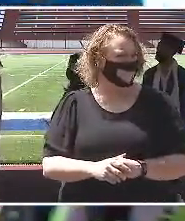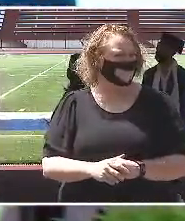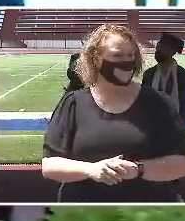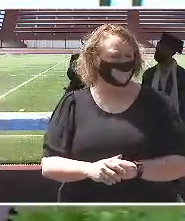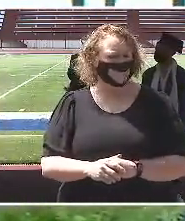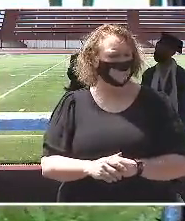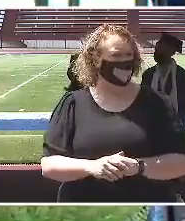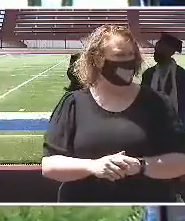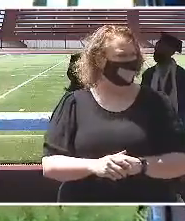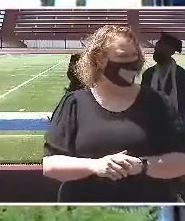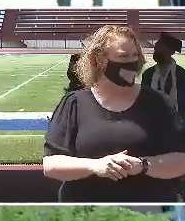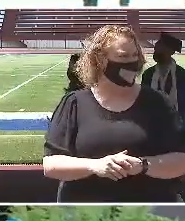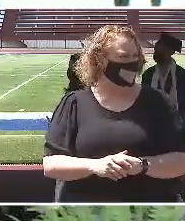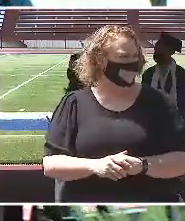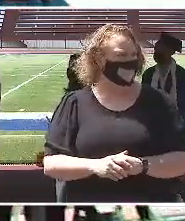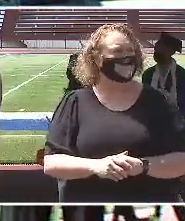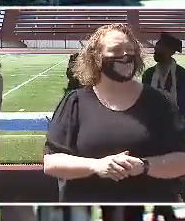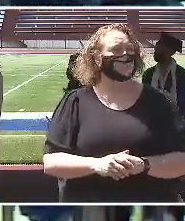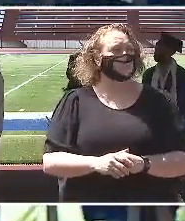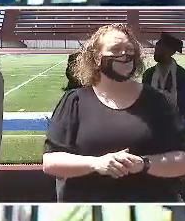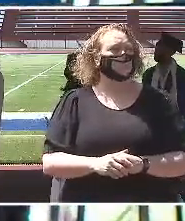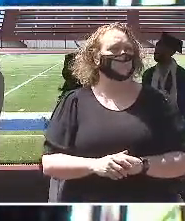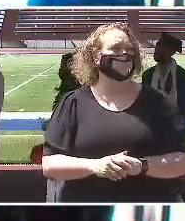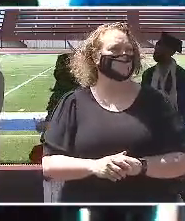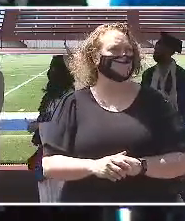German Brar.